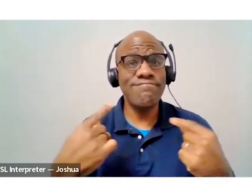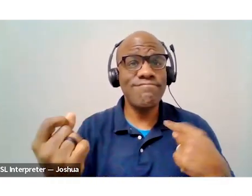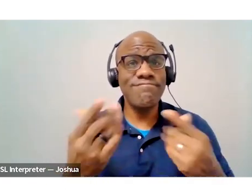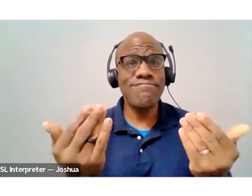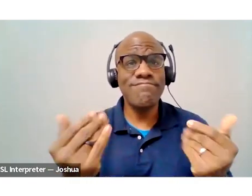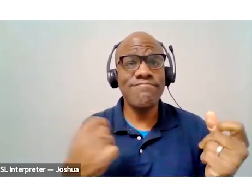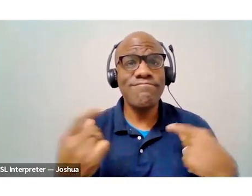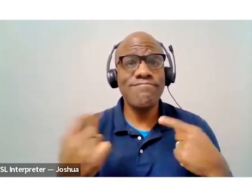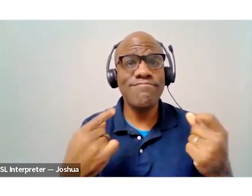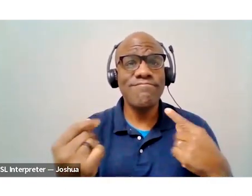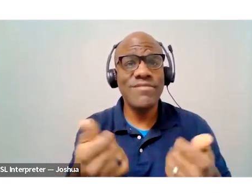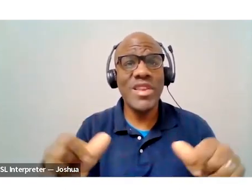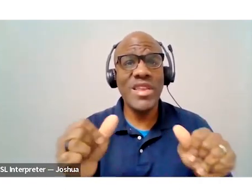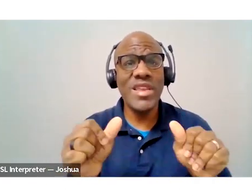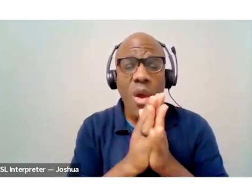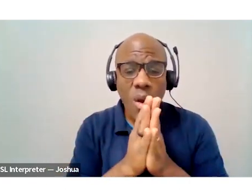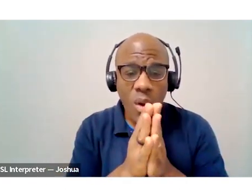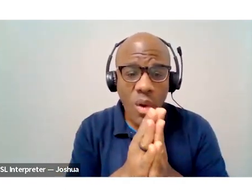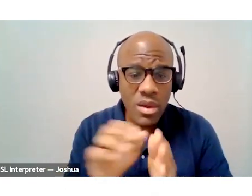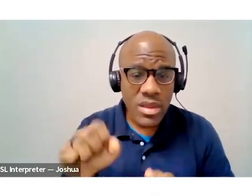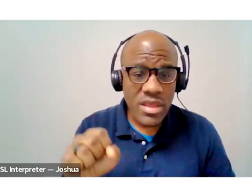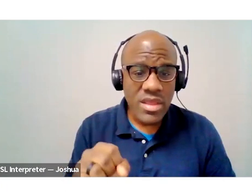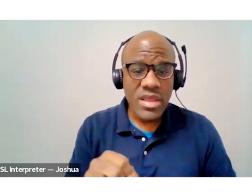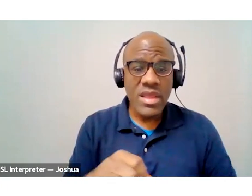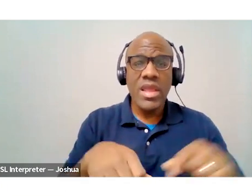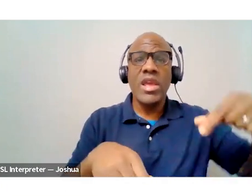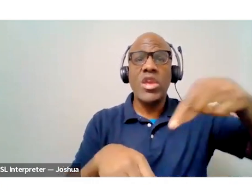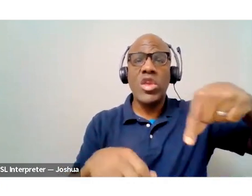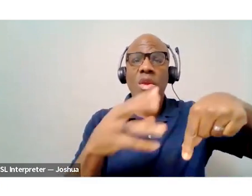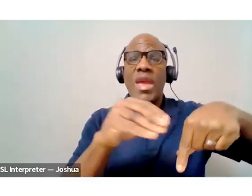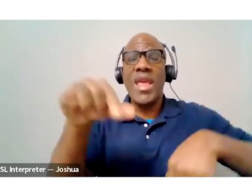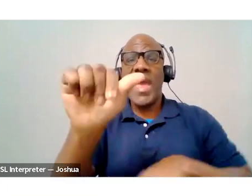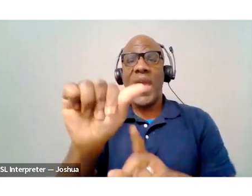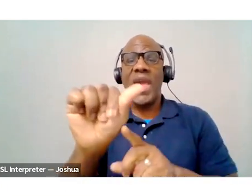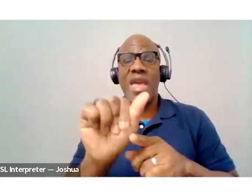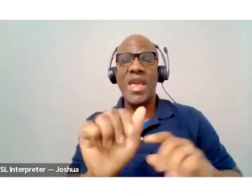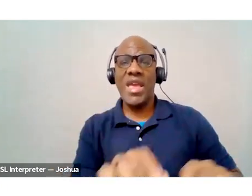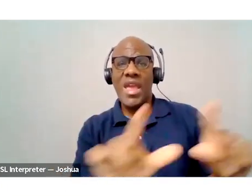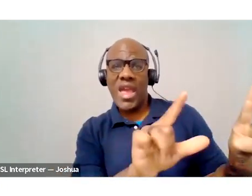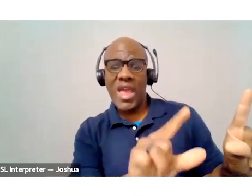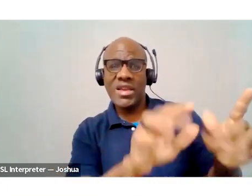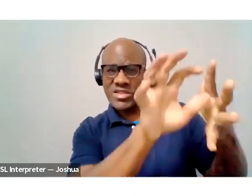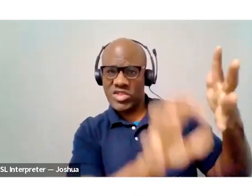Questions? Oh, there are questions in the Q&A section. Here we go. Okay.